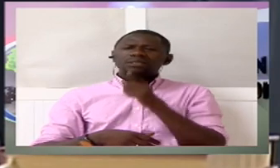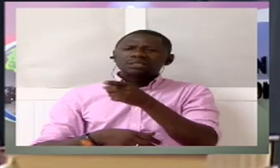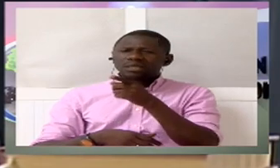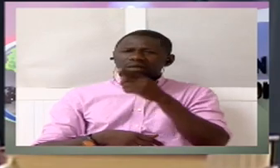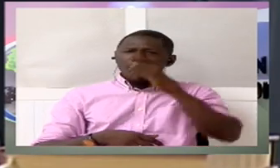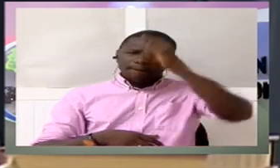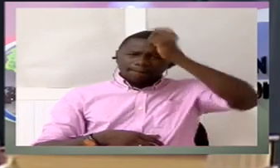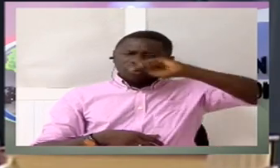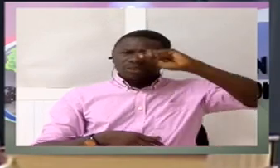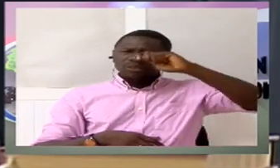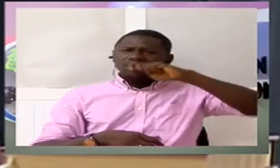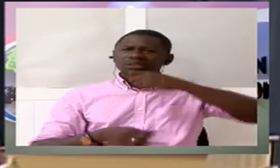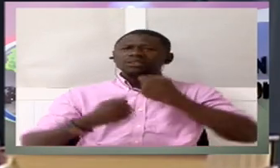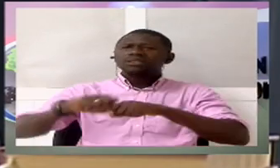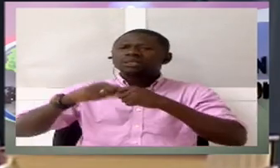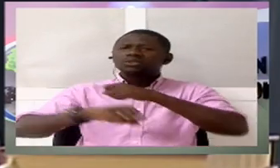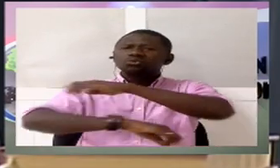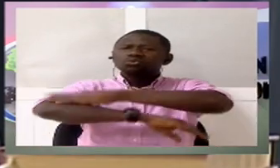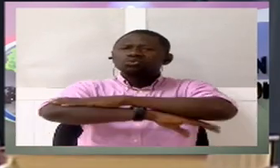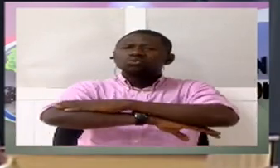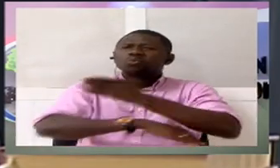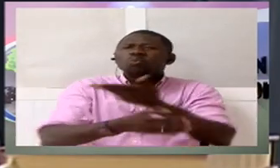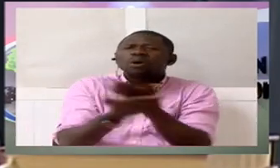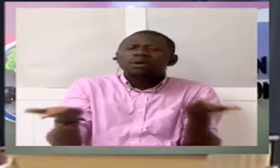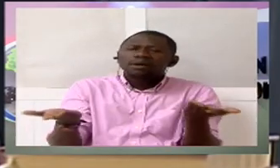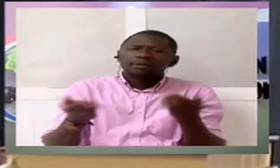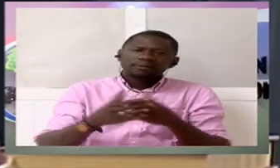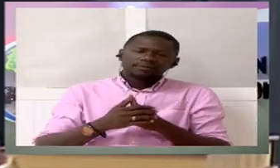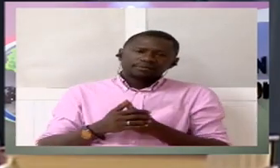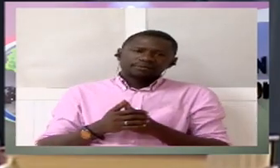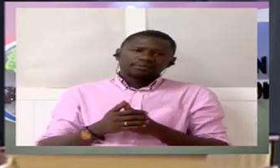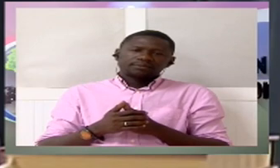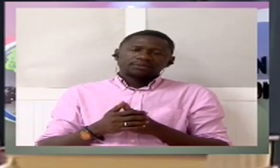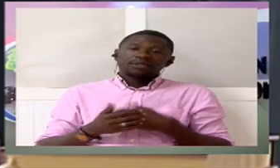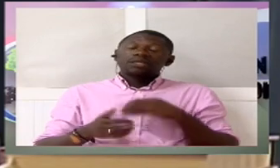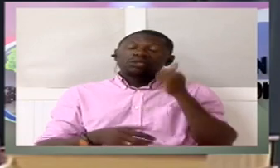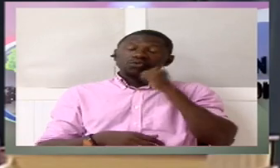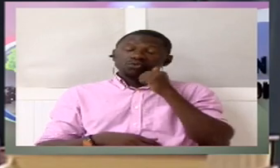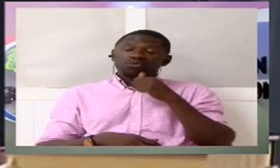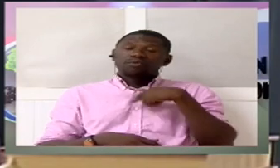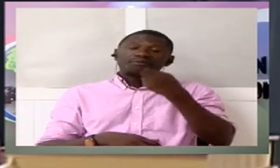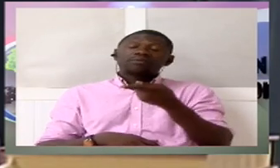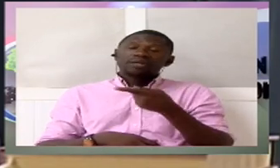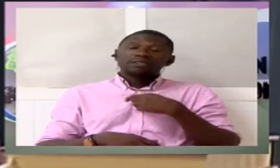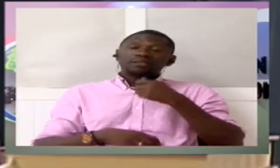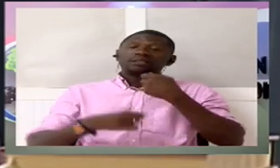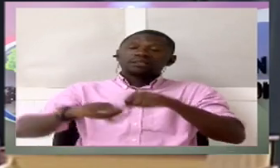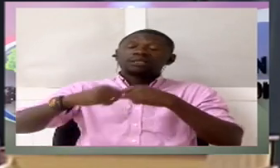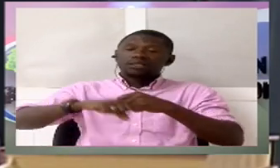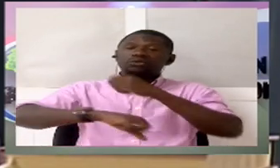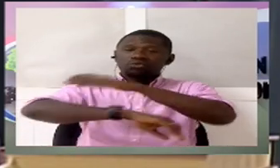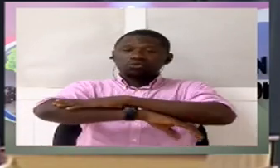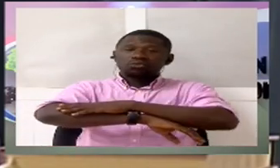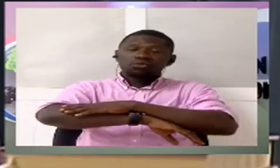be mean? It's in Banjulunding. Akabo training school also. He used to come out of the training school.